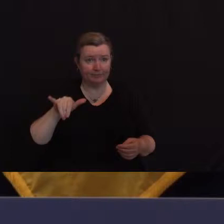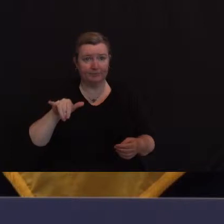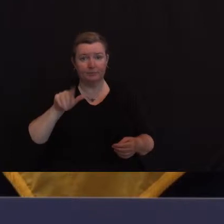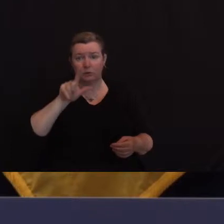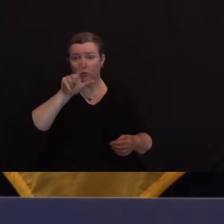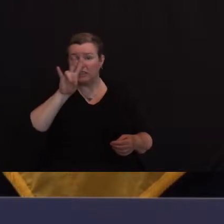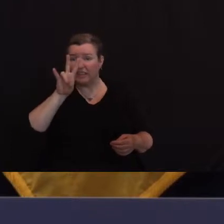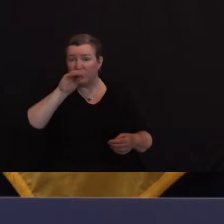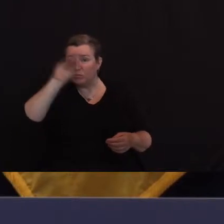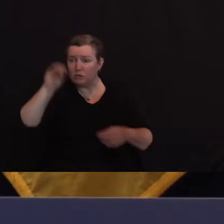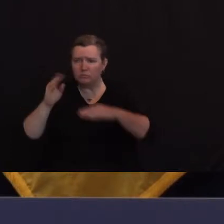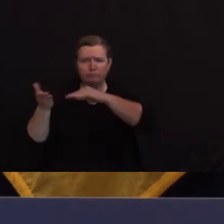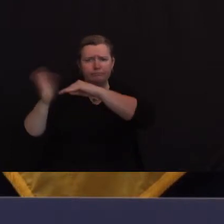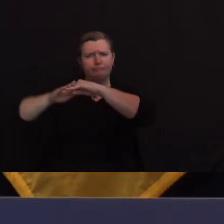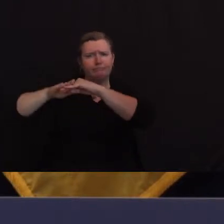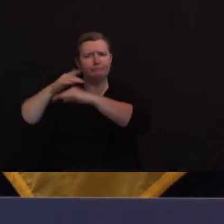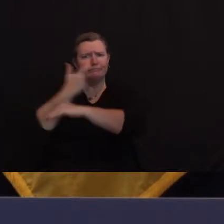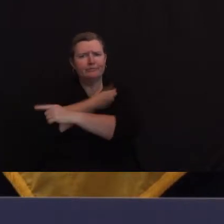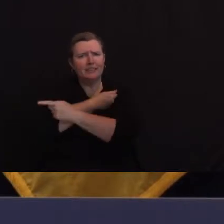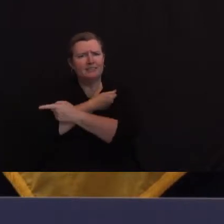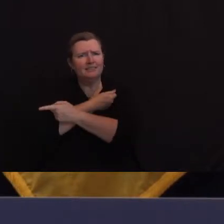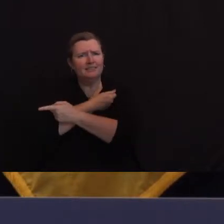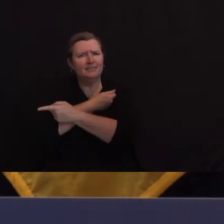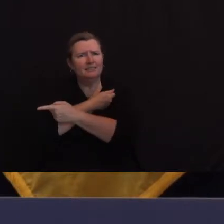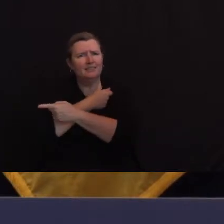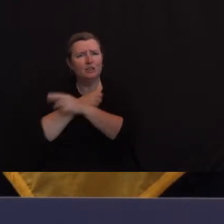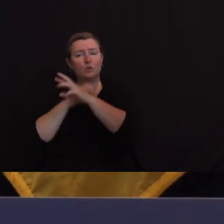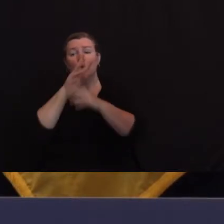West New York, 19%, and so on. It's an impressive